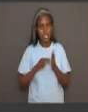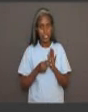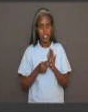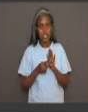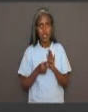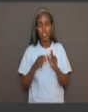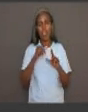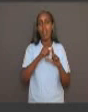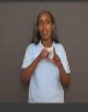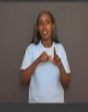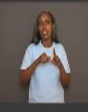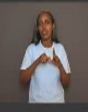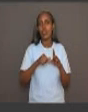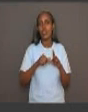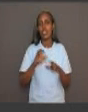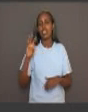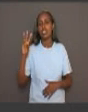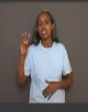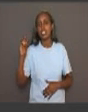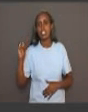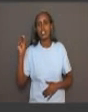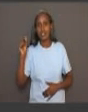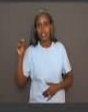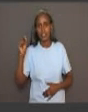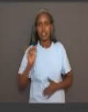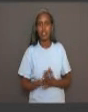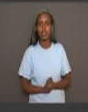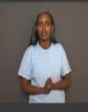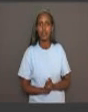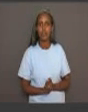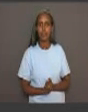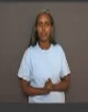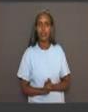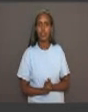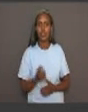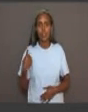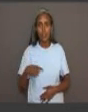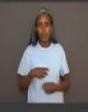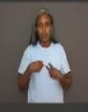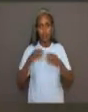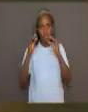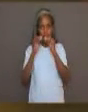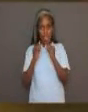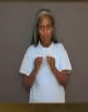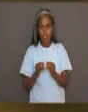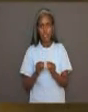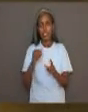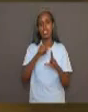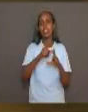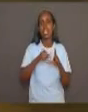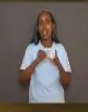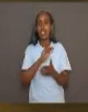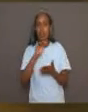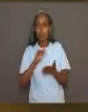over 2 means an angle of 60 degrees. We